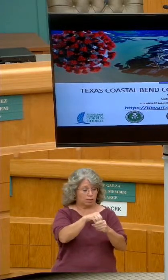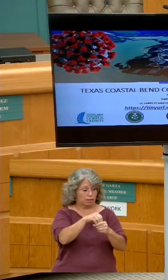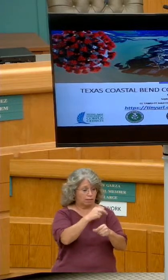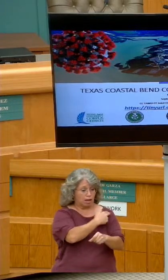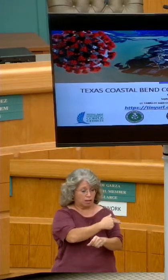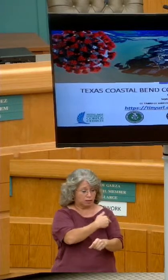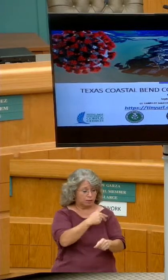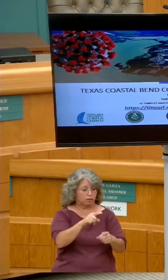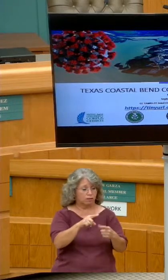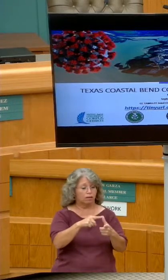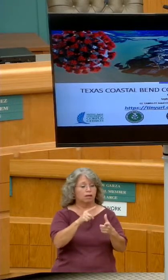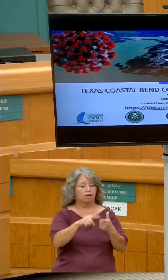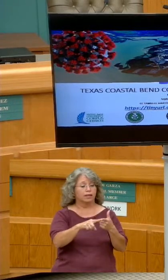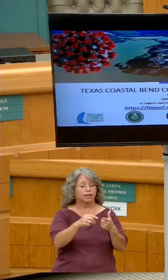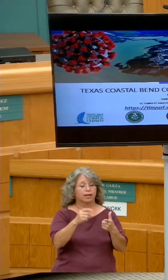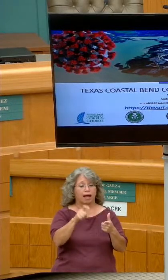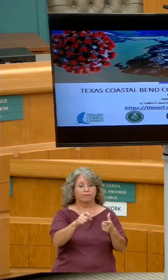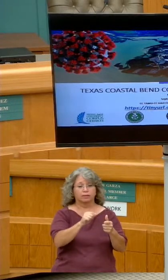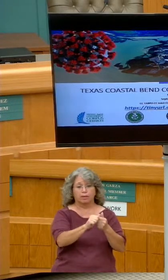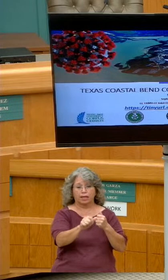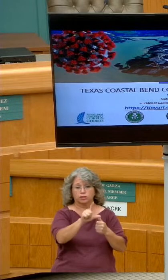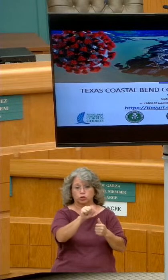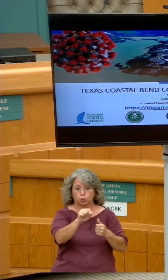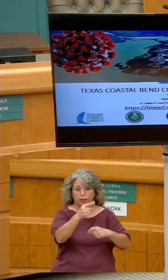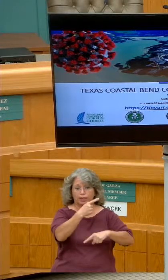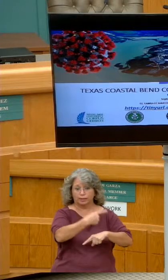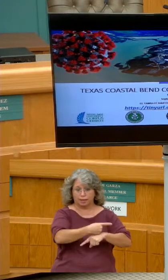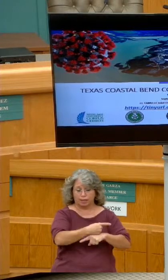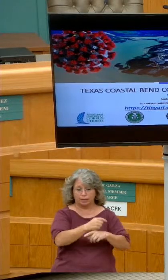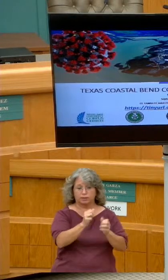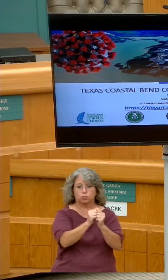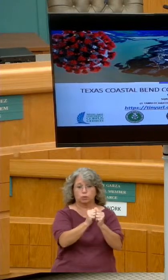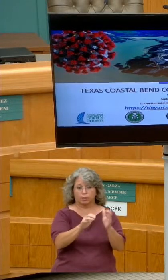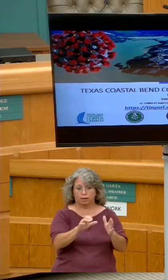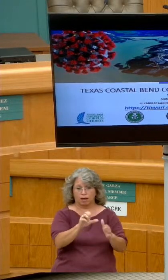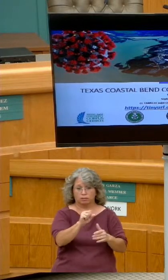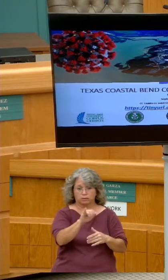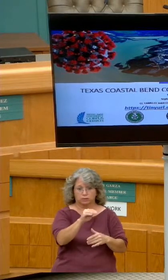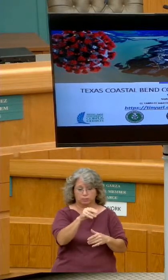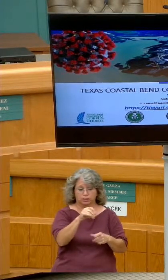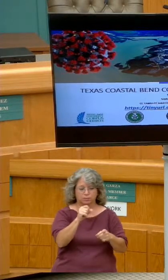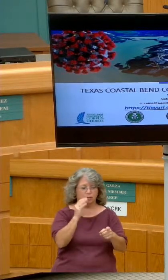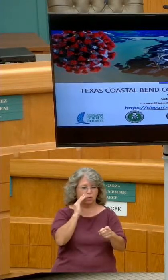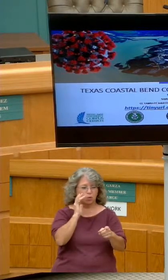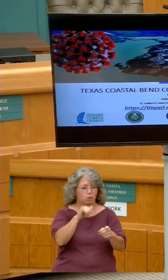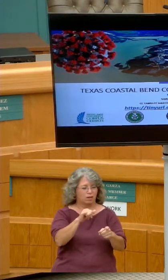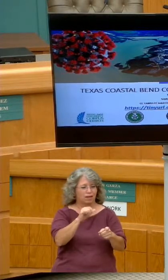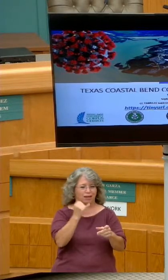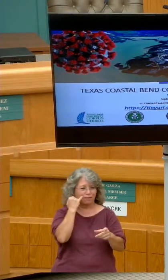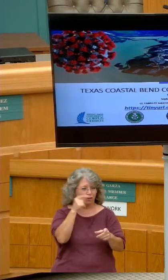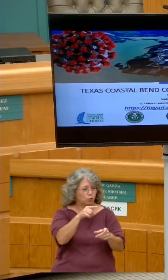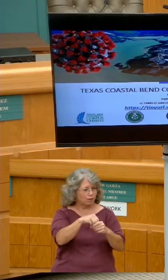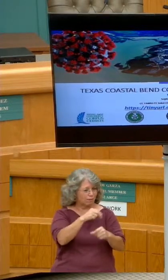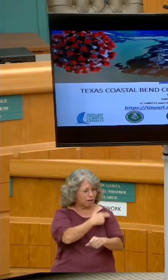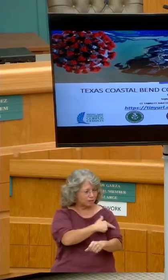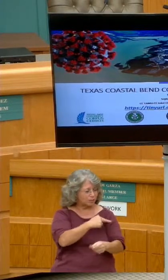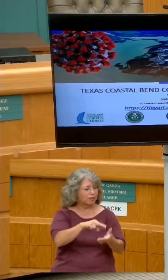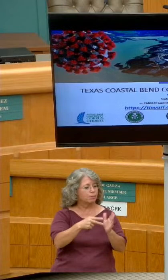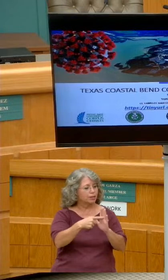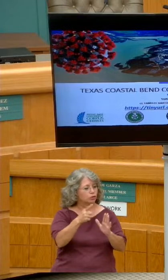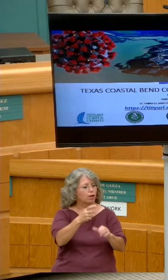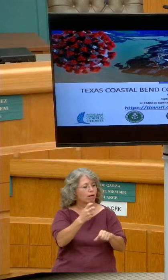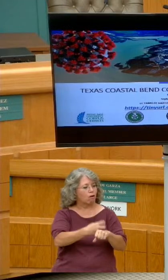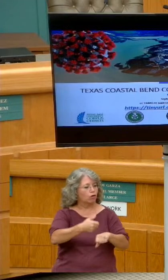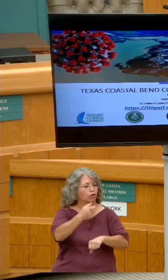10 days, because they know that those individuals have had a much harder time with the virus, and it takes them that much longer for them to actually